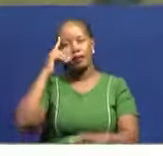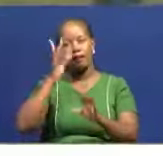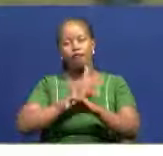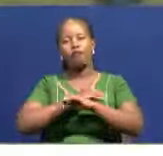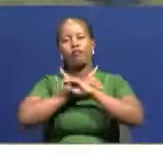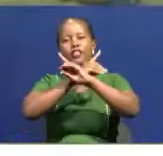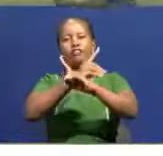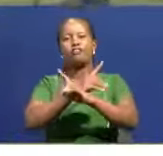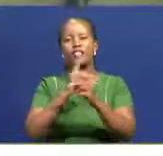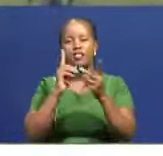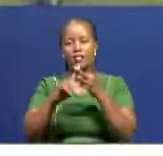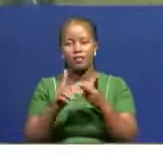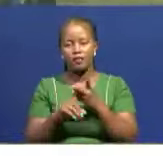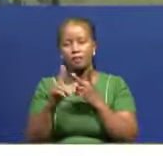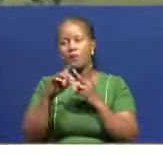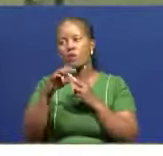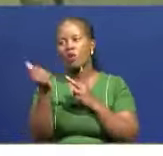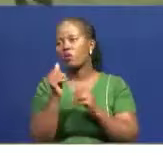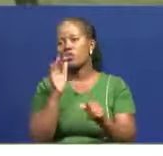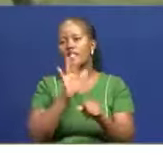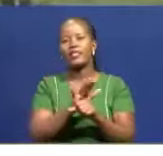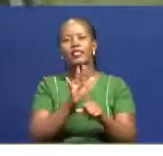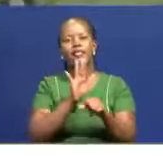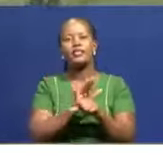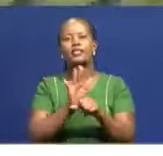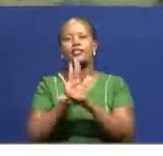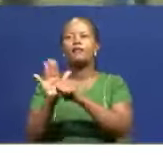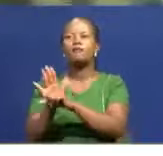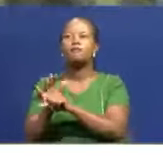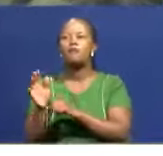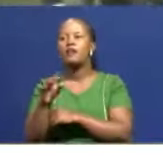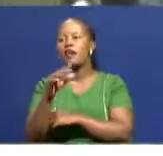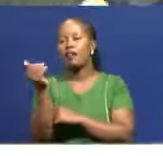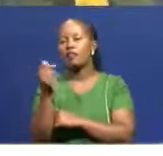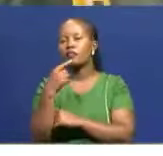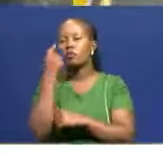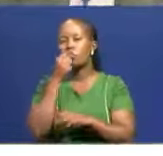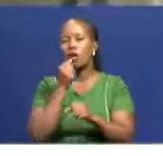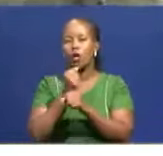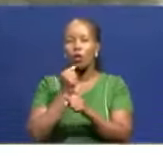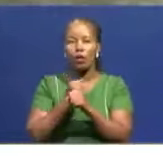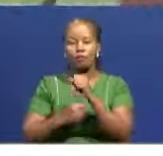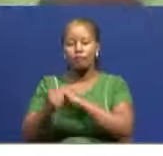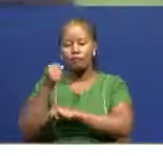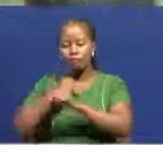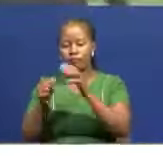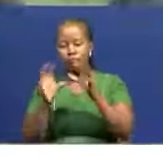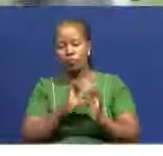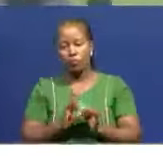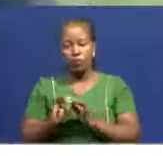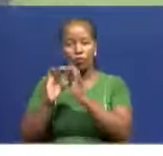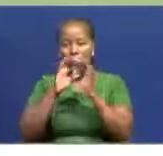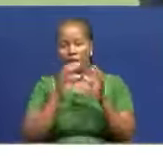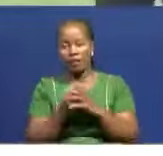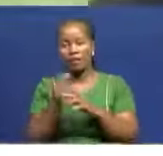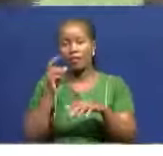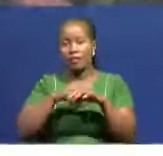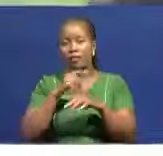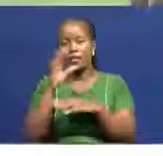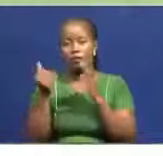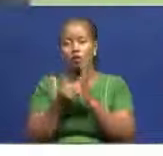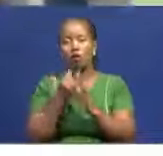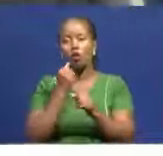the scrummaging, and so a lot of that. And Jerome Powater was also working with them. So when all that was put together, I think it